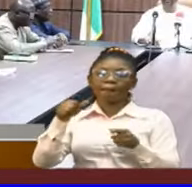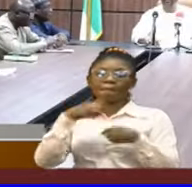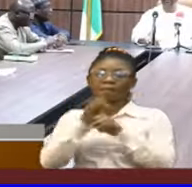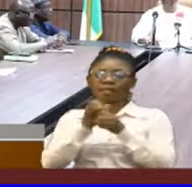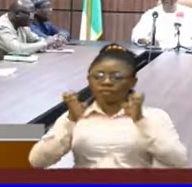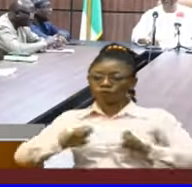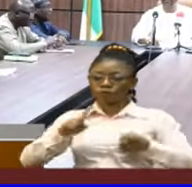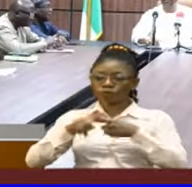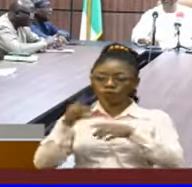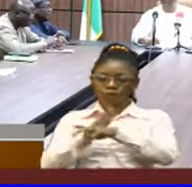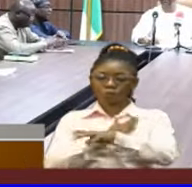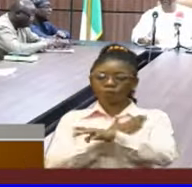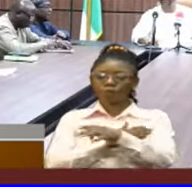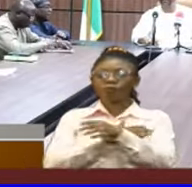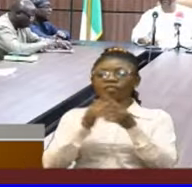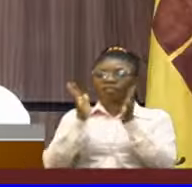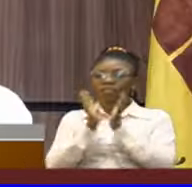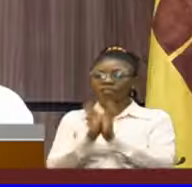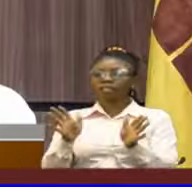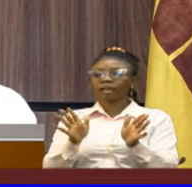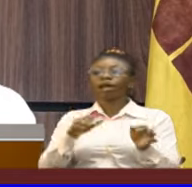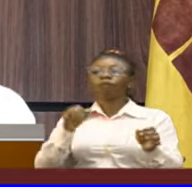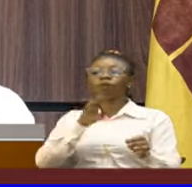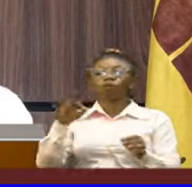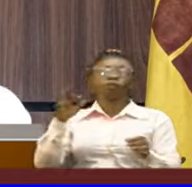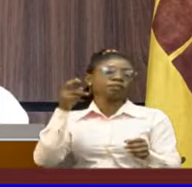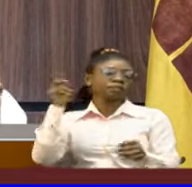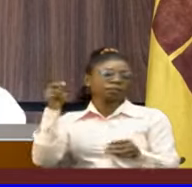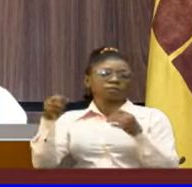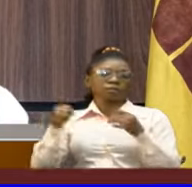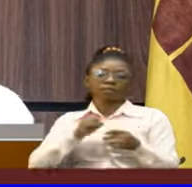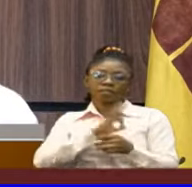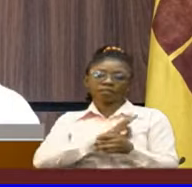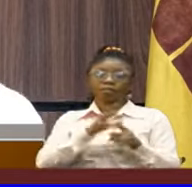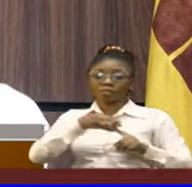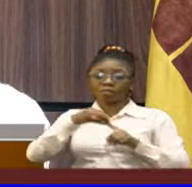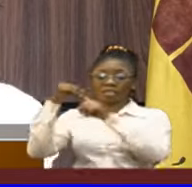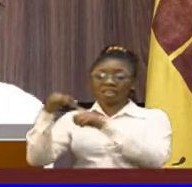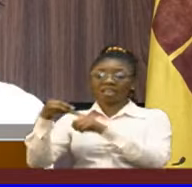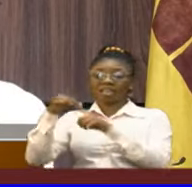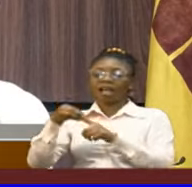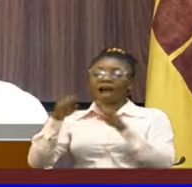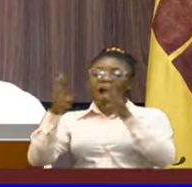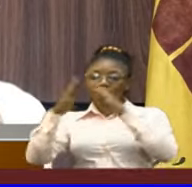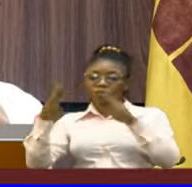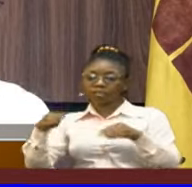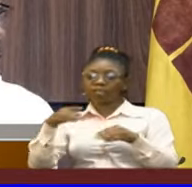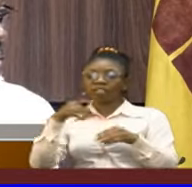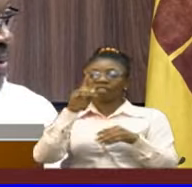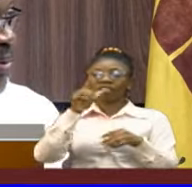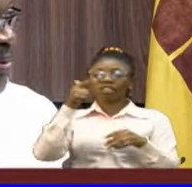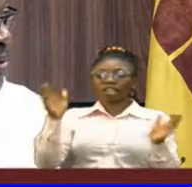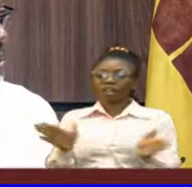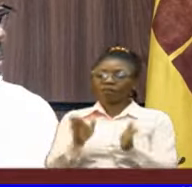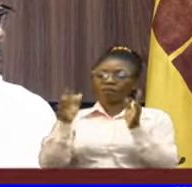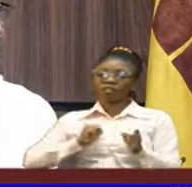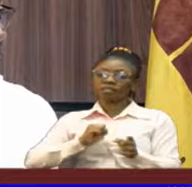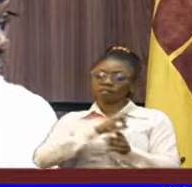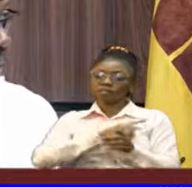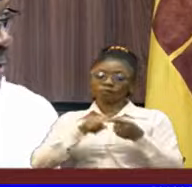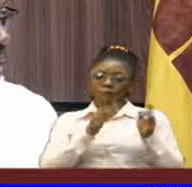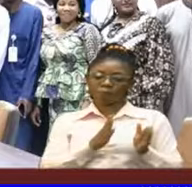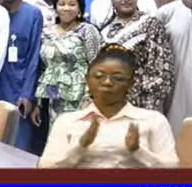improve the general well-being of its staff, especially regarding housing, the DG urged the staff to prepare adequately